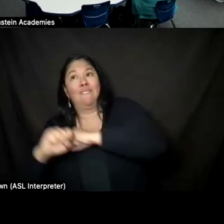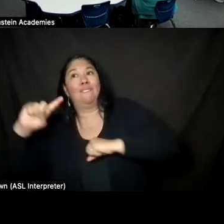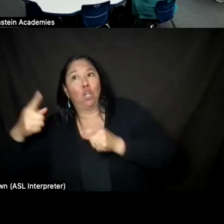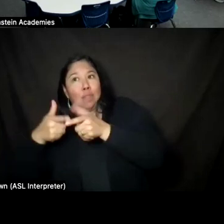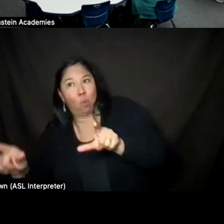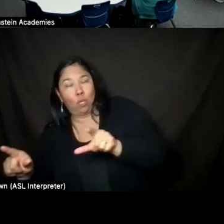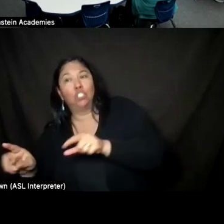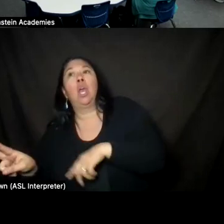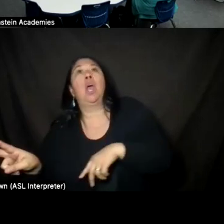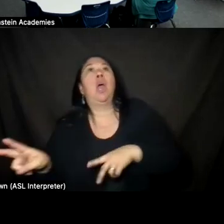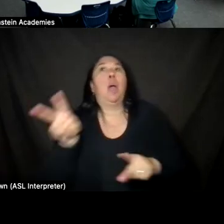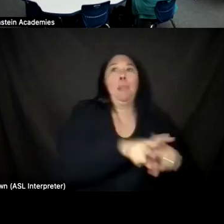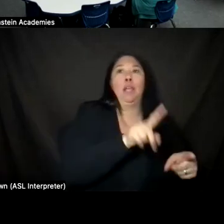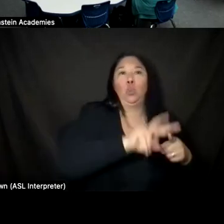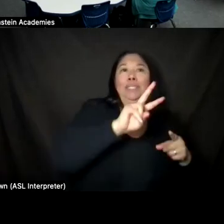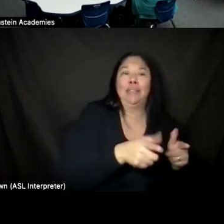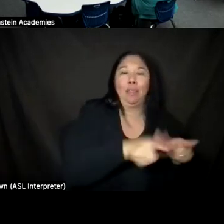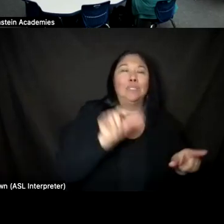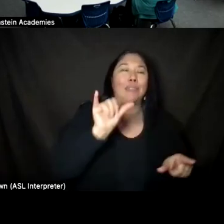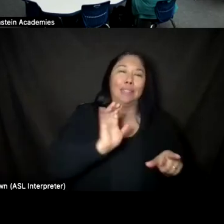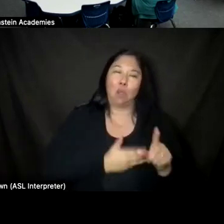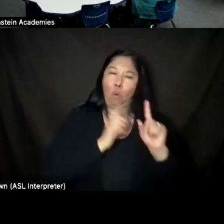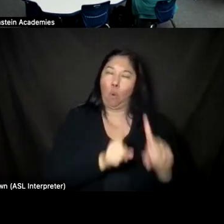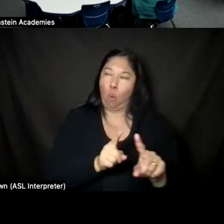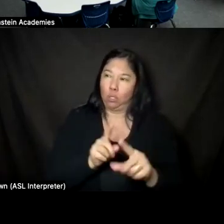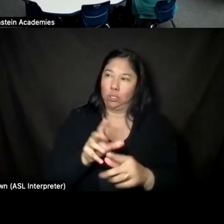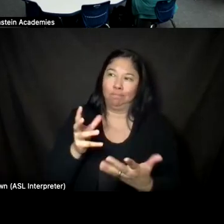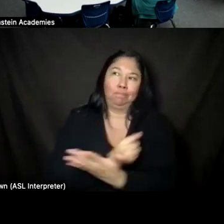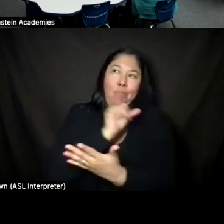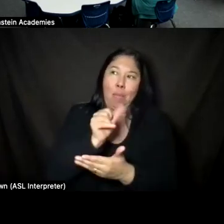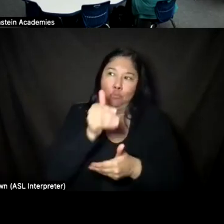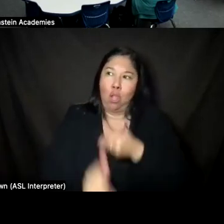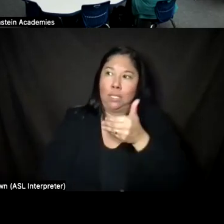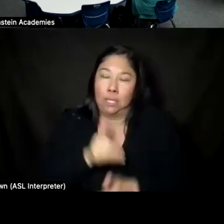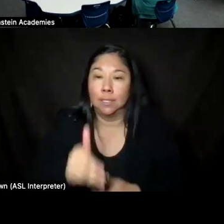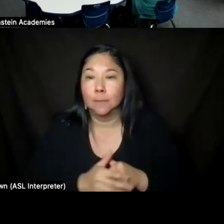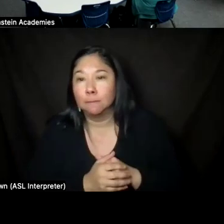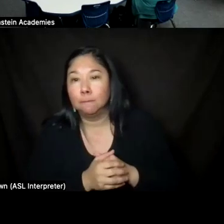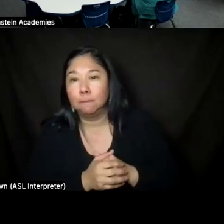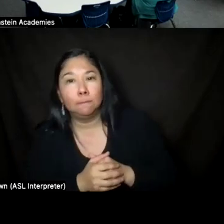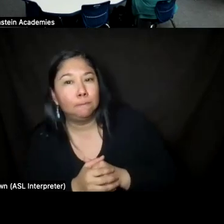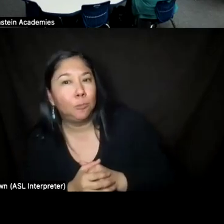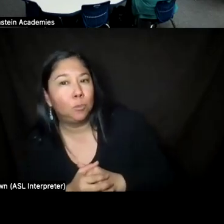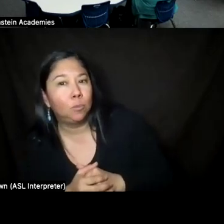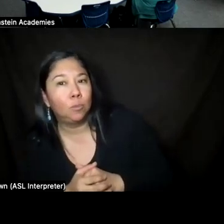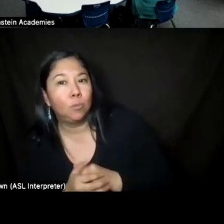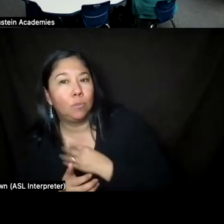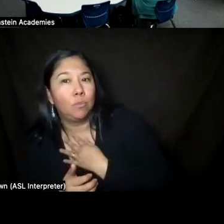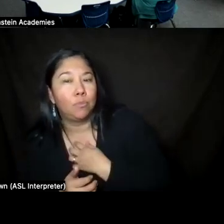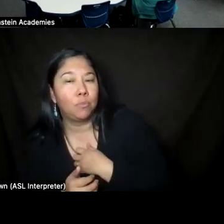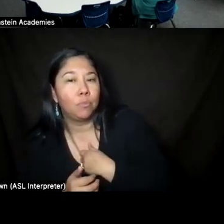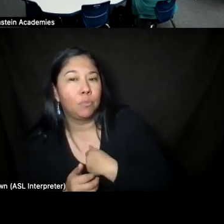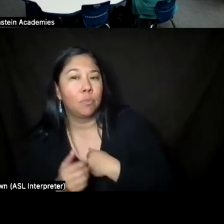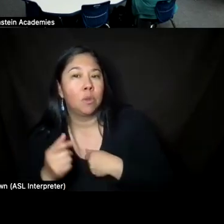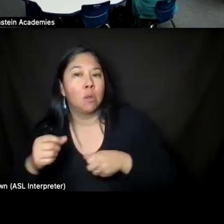we're capitalizing on here to see if that will work for us. What we're finding is in Frau's class and all the German teacher